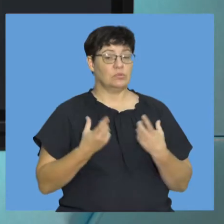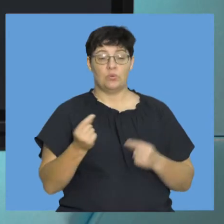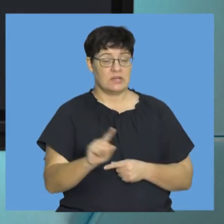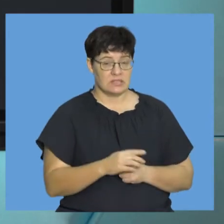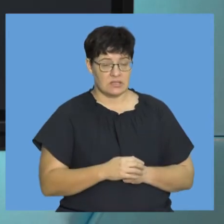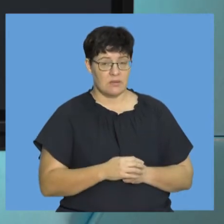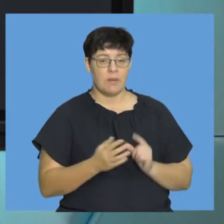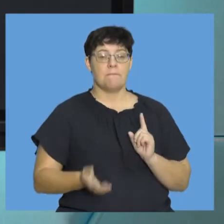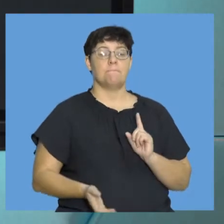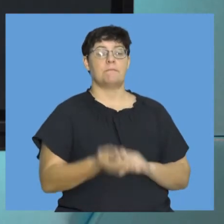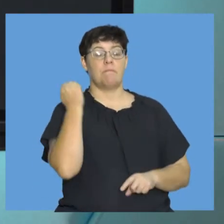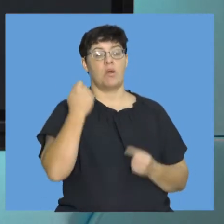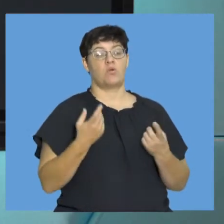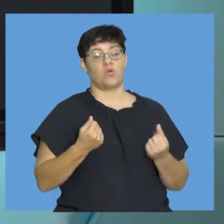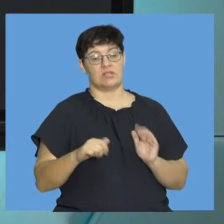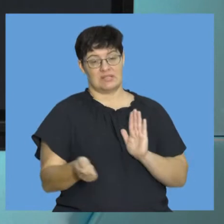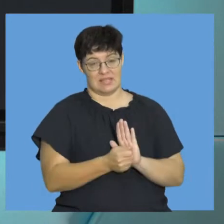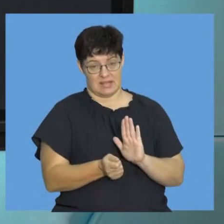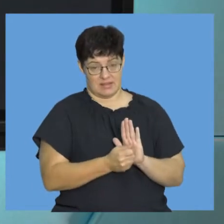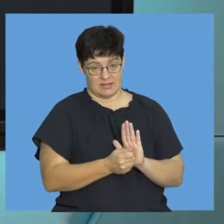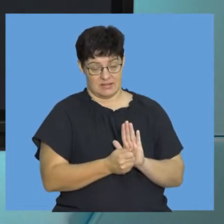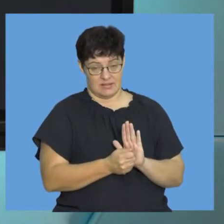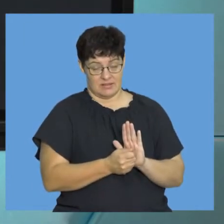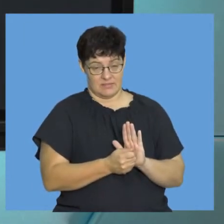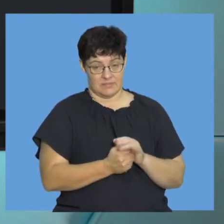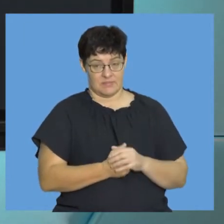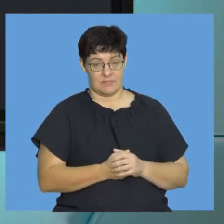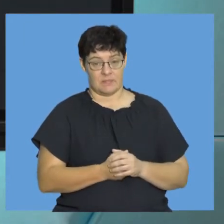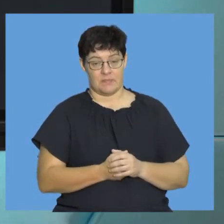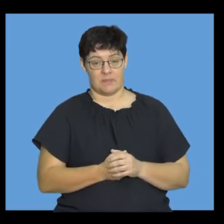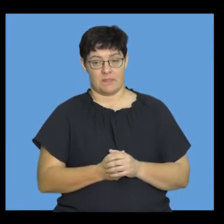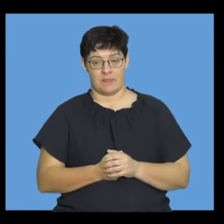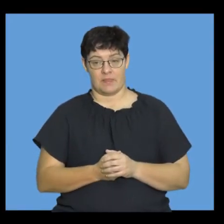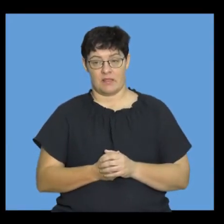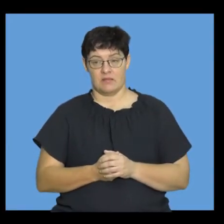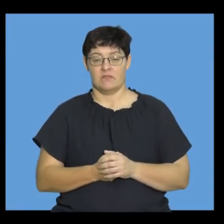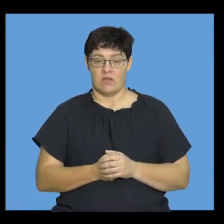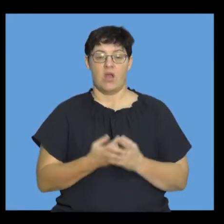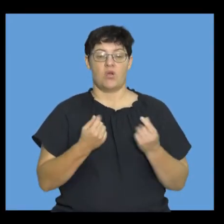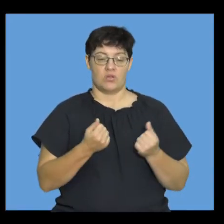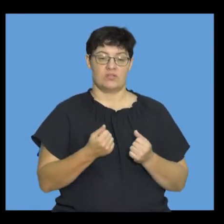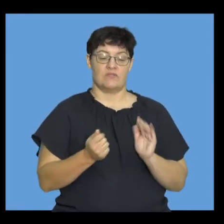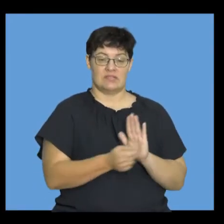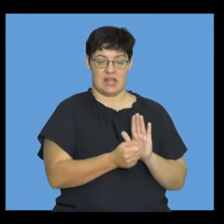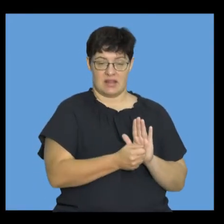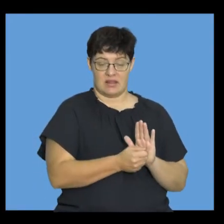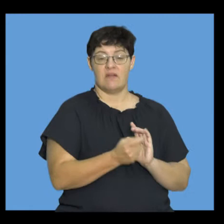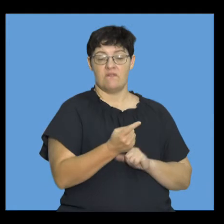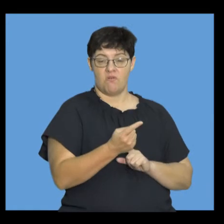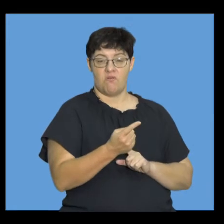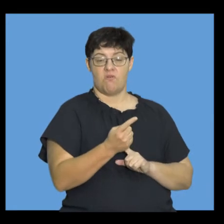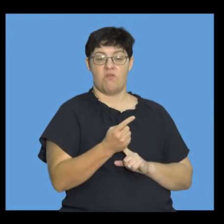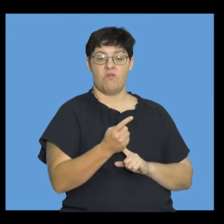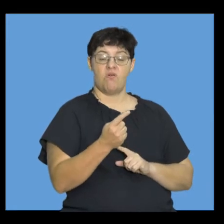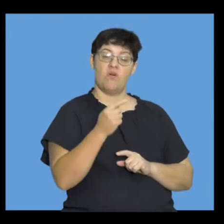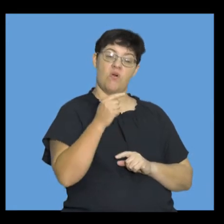our cost of sale. Got it? There we go. We've got our cost of sales for October, for November, and